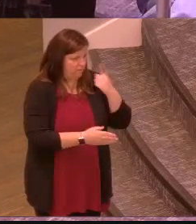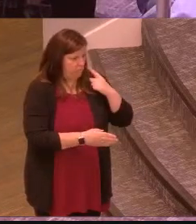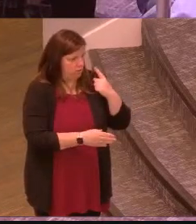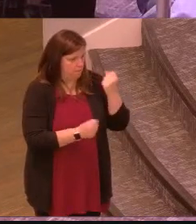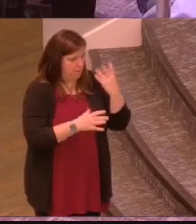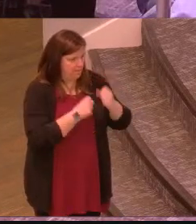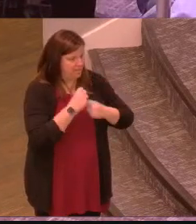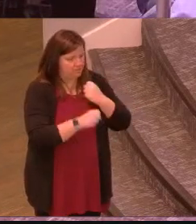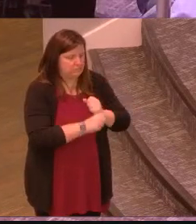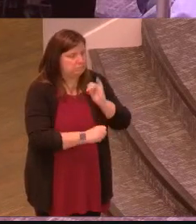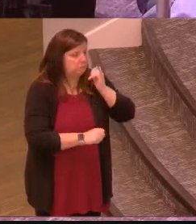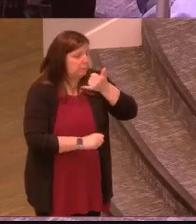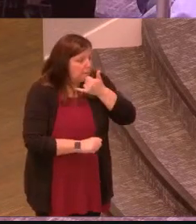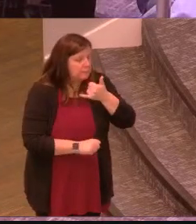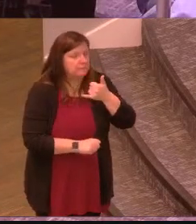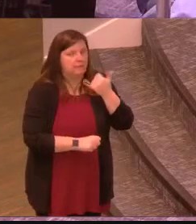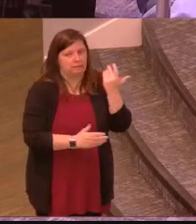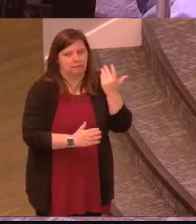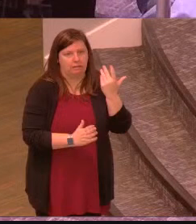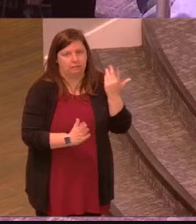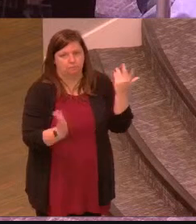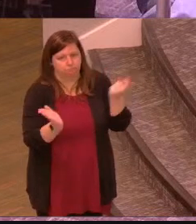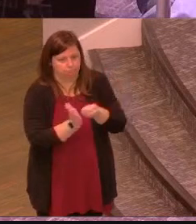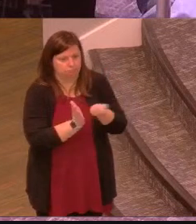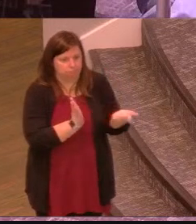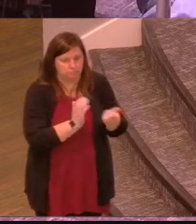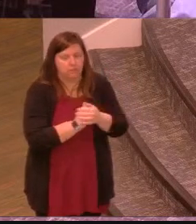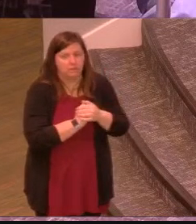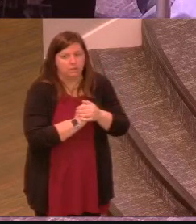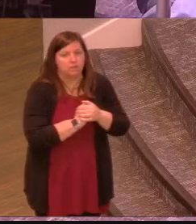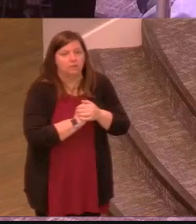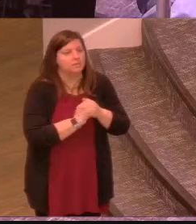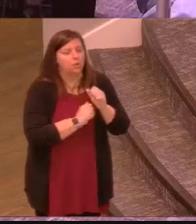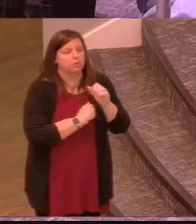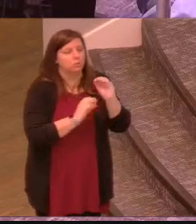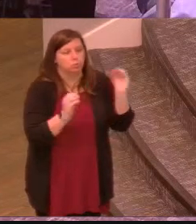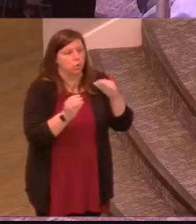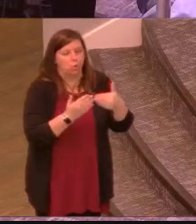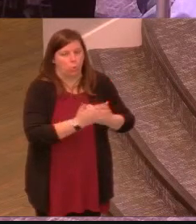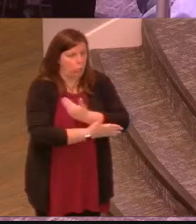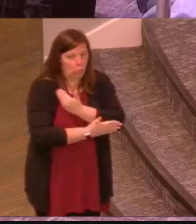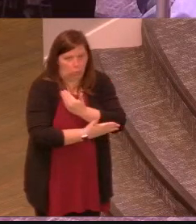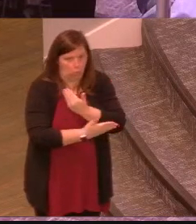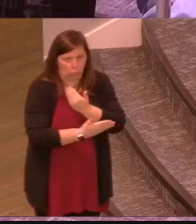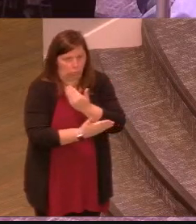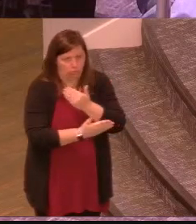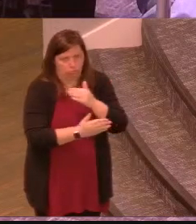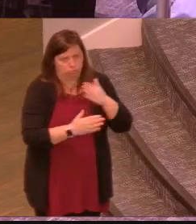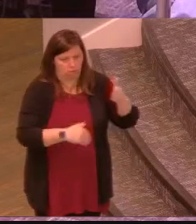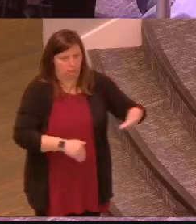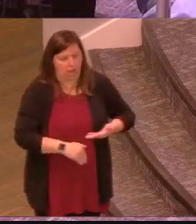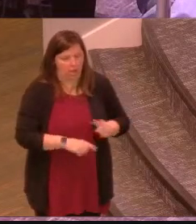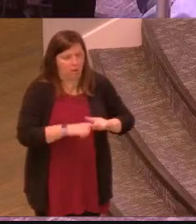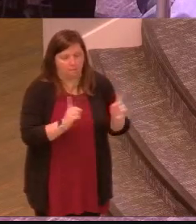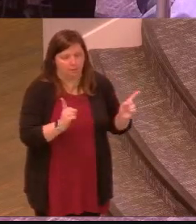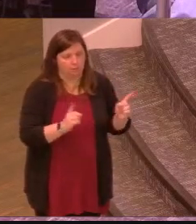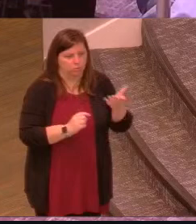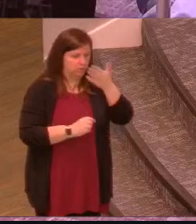So there's no one new being added, it's just people that realized they didn't have contracts. Yes, ma'am. Thank